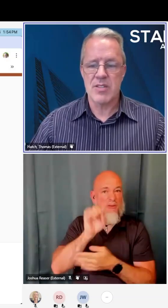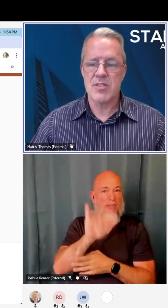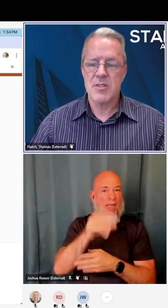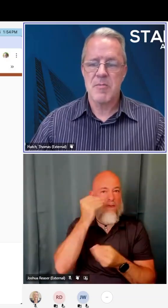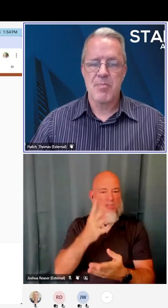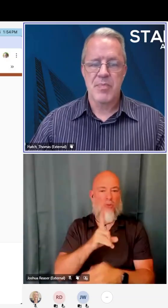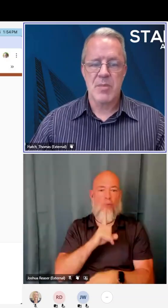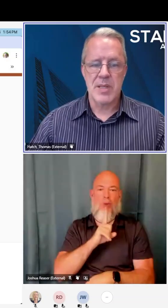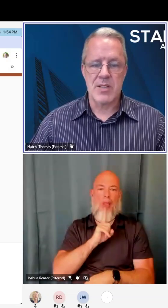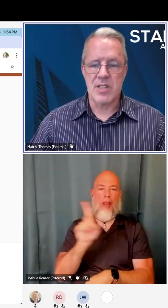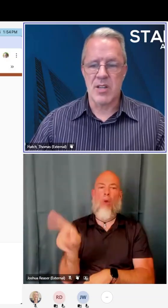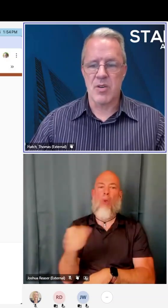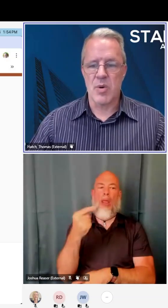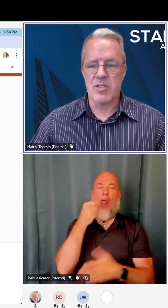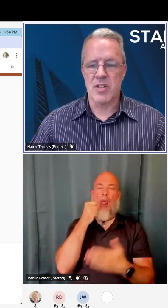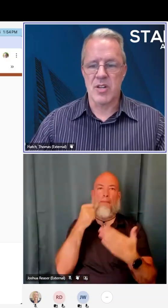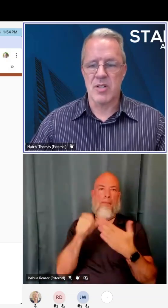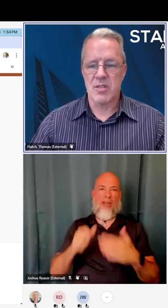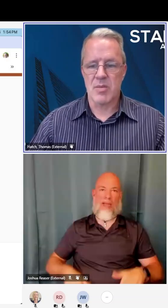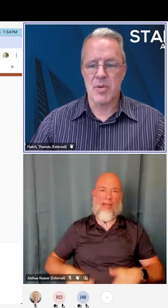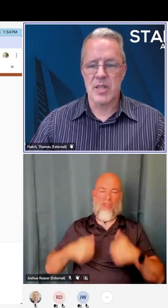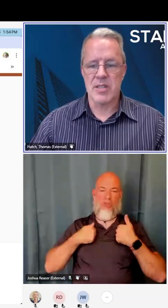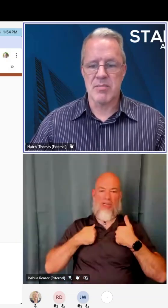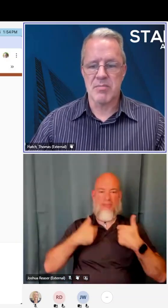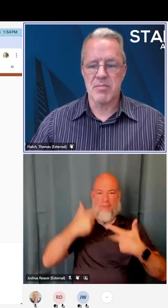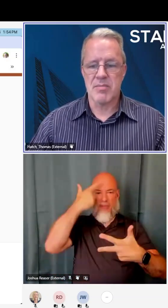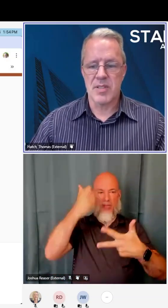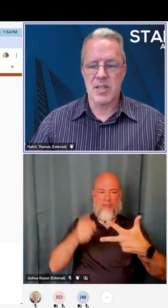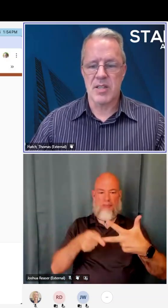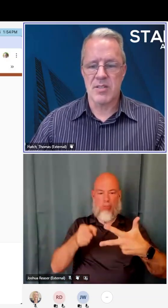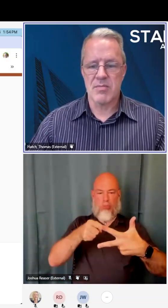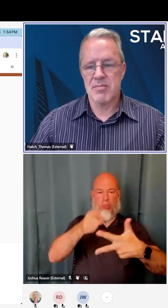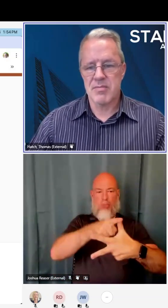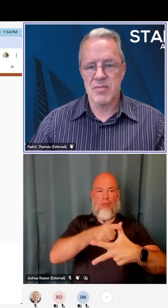mailing address, because the other ones are pretty